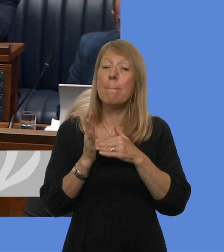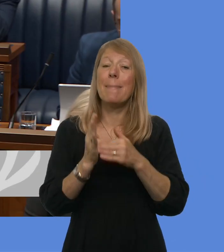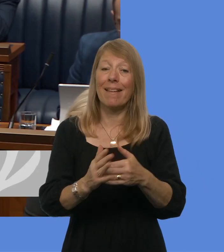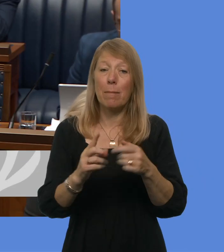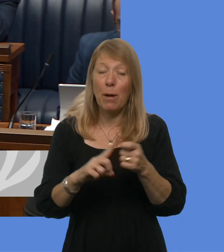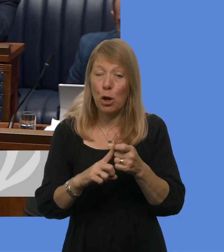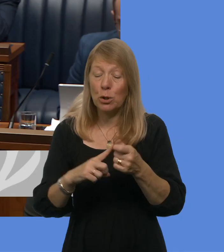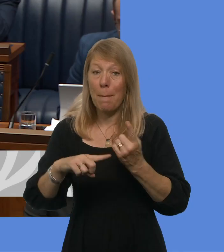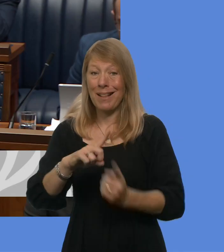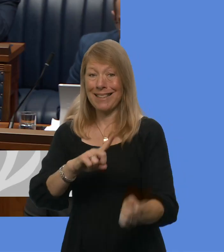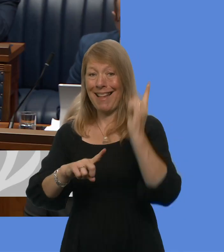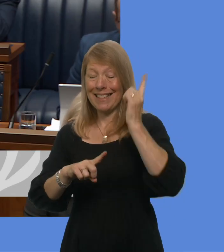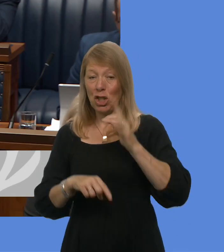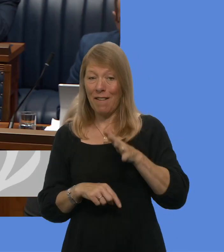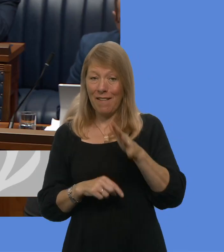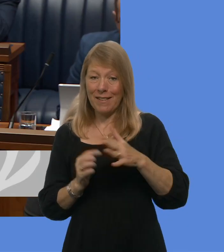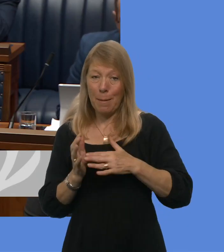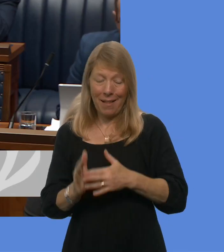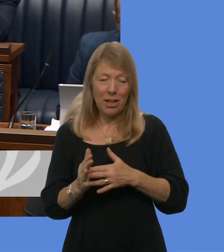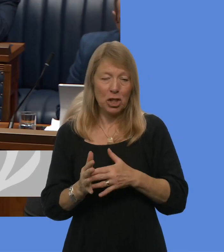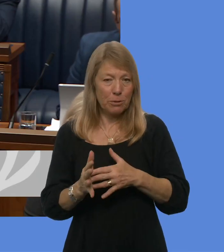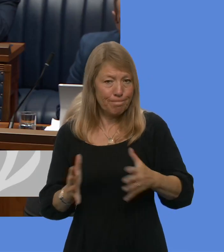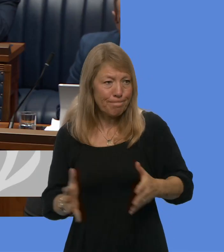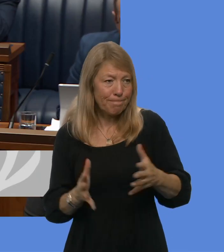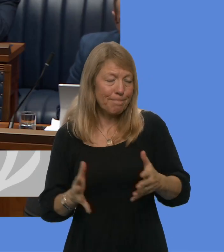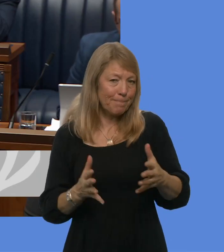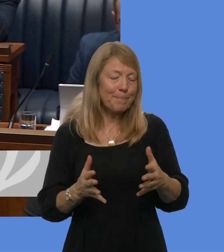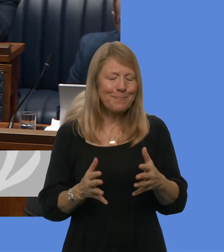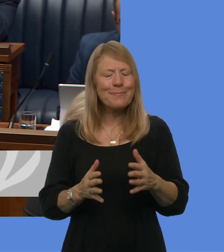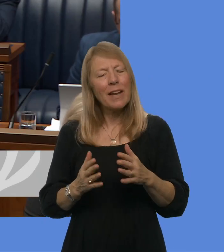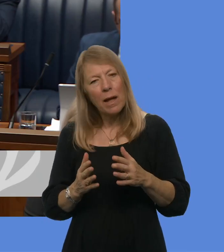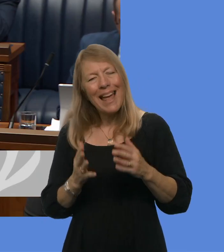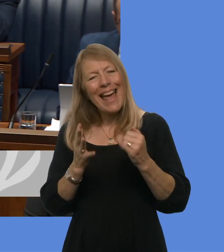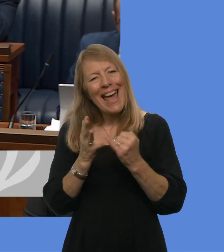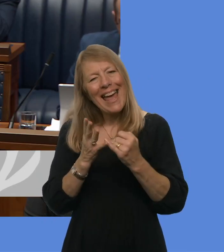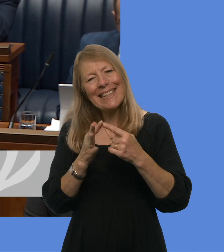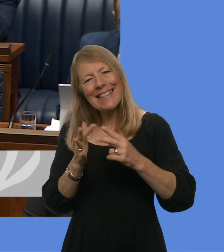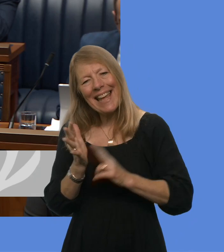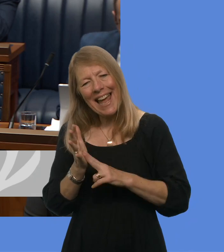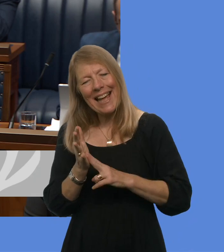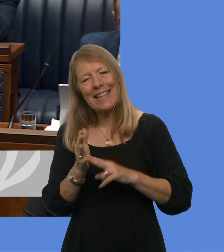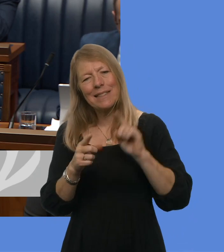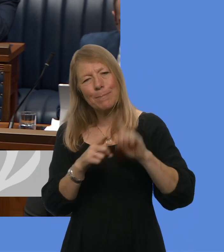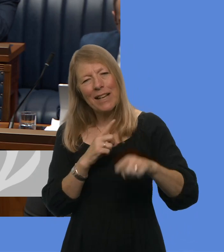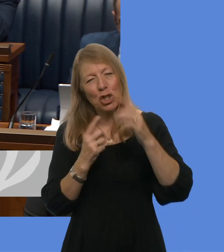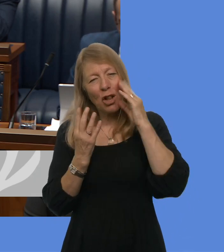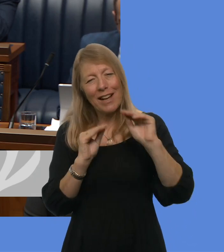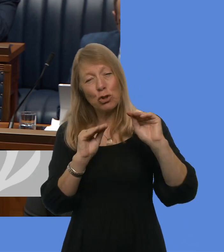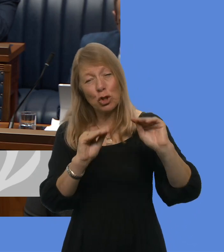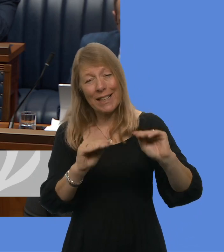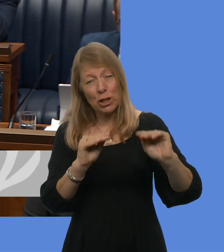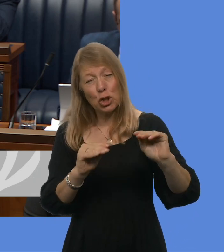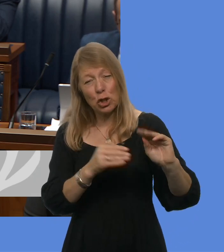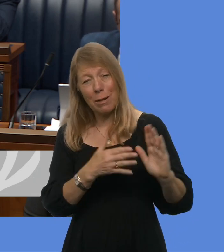spent last year to meet the needs. Special educational provision is where the first priority of capital call